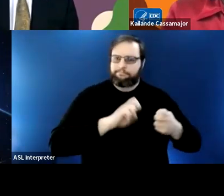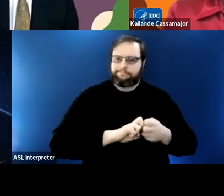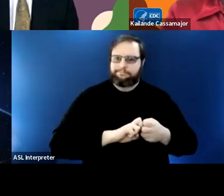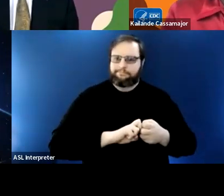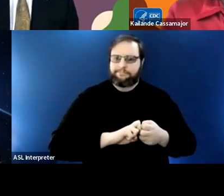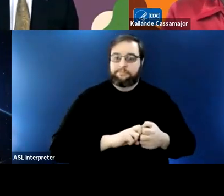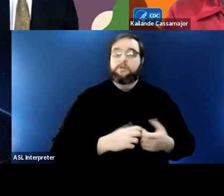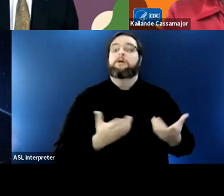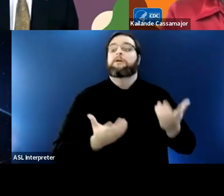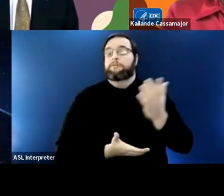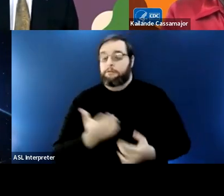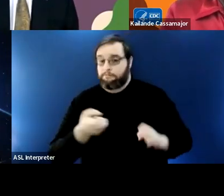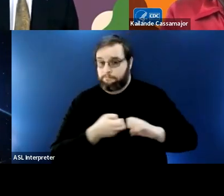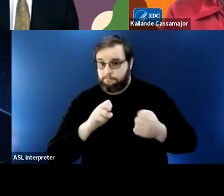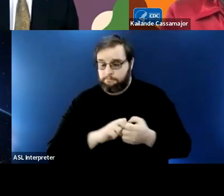issues